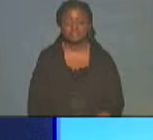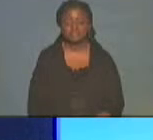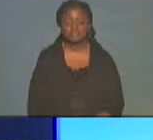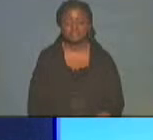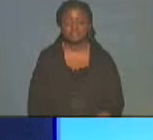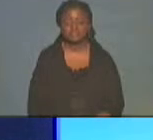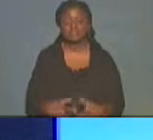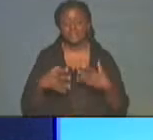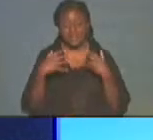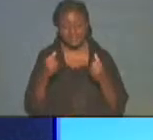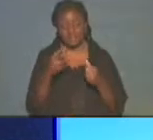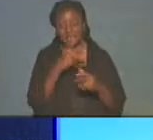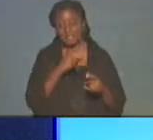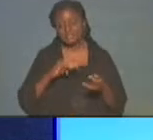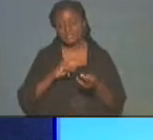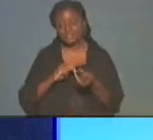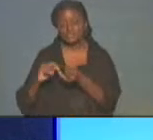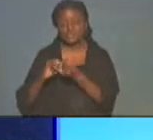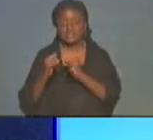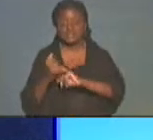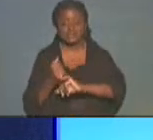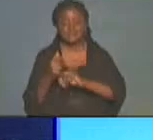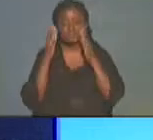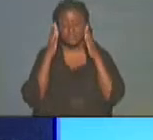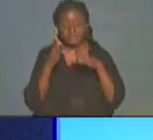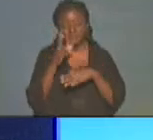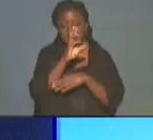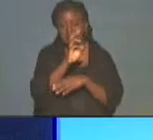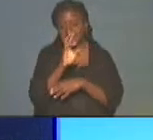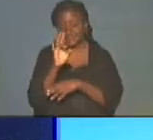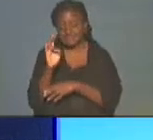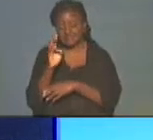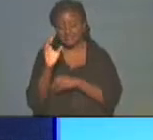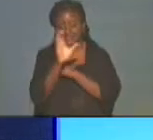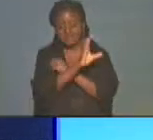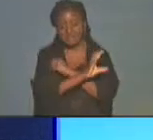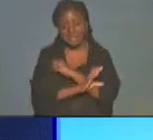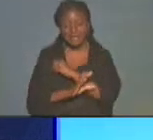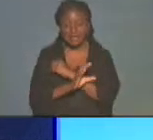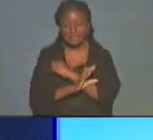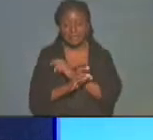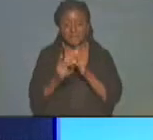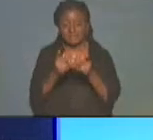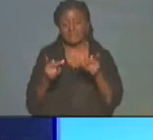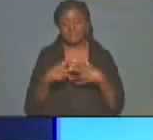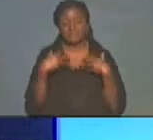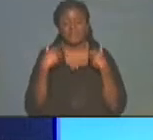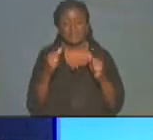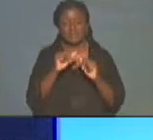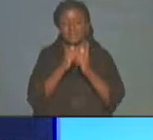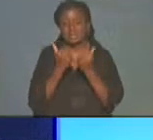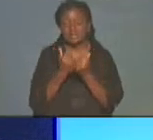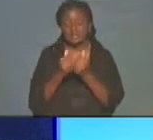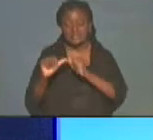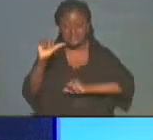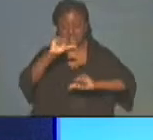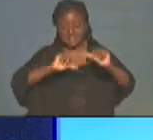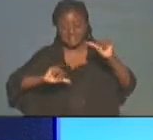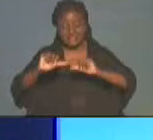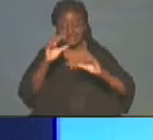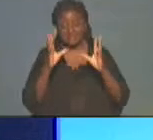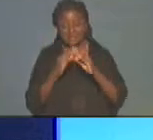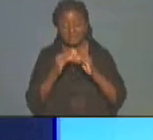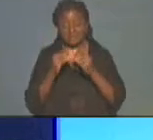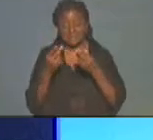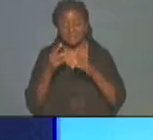Health and tourism, the focus of the 67th Caribbean Public Health Agency Scientific Conference, set to take place next Monday at